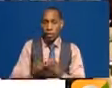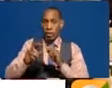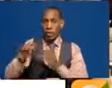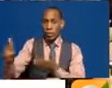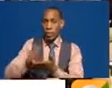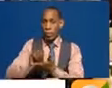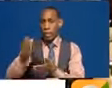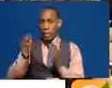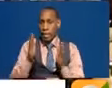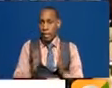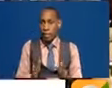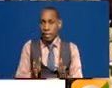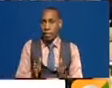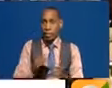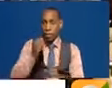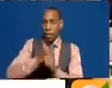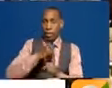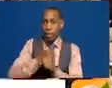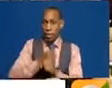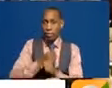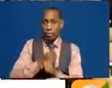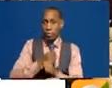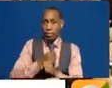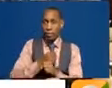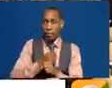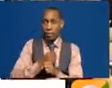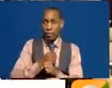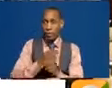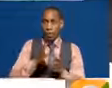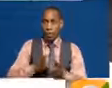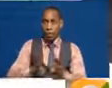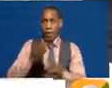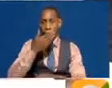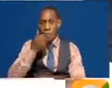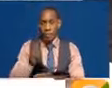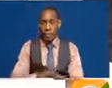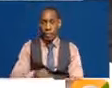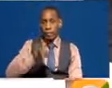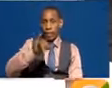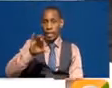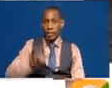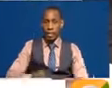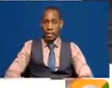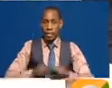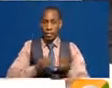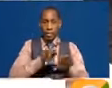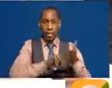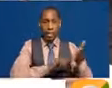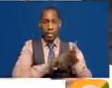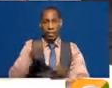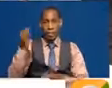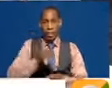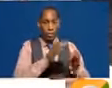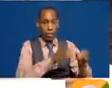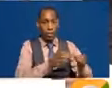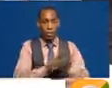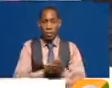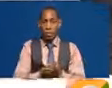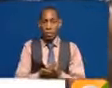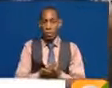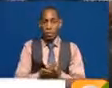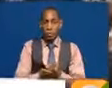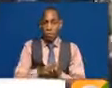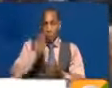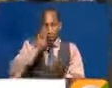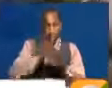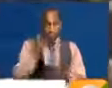Wakenya wengine ambao wanafanya kazi yao kwa njia ambayo inafaa. IEBC boss accused the political class of pursuing their